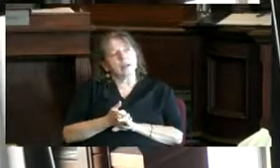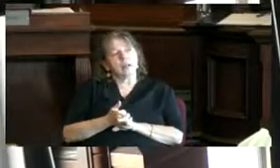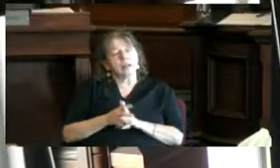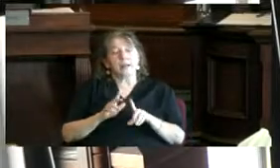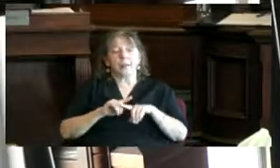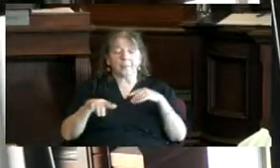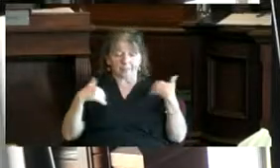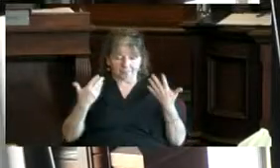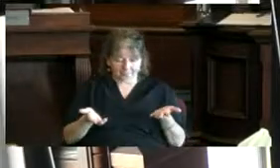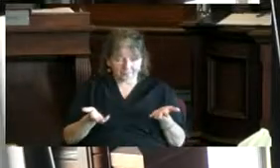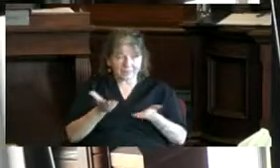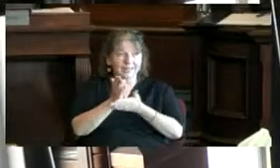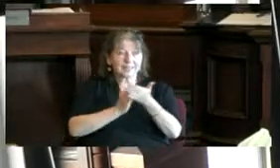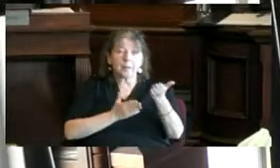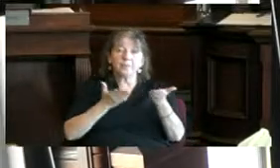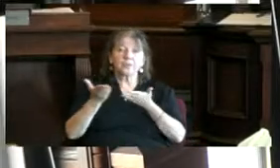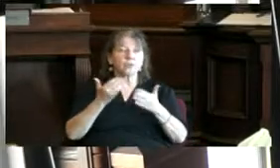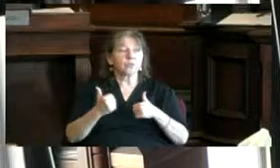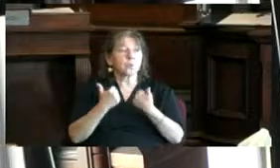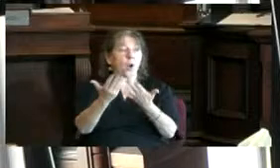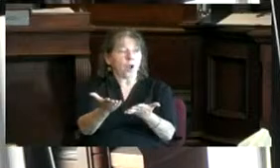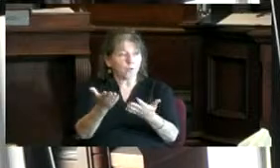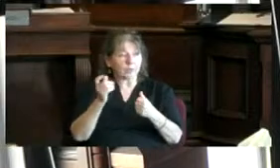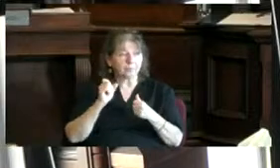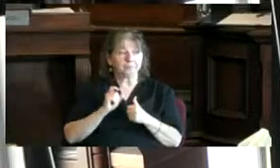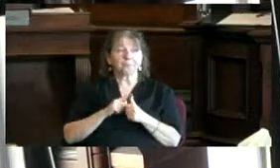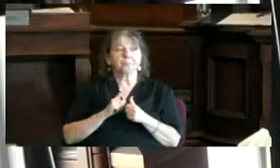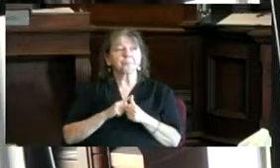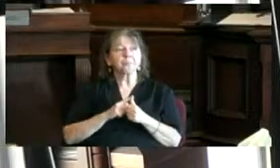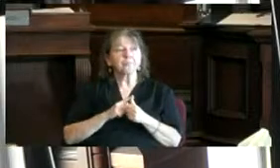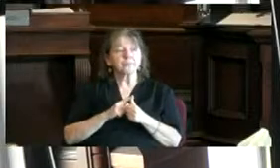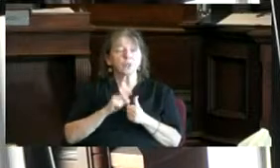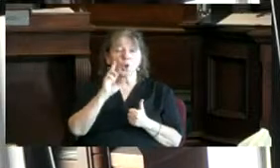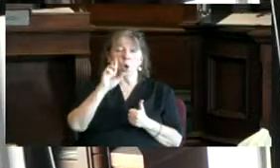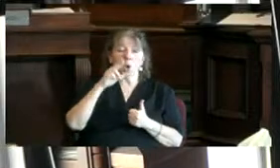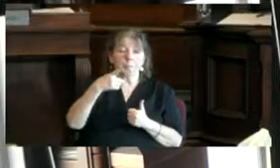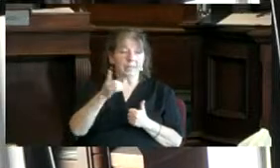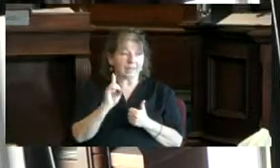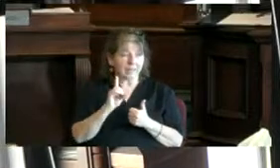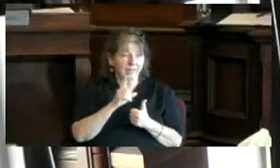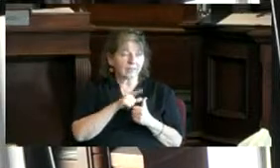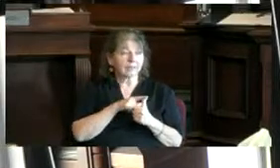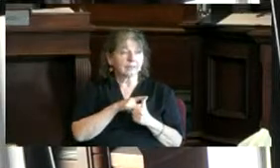continuing on, some of the services that are offered through the Rochester Police Department